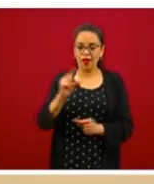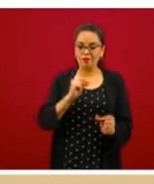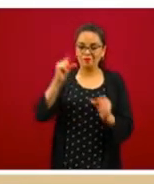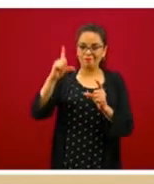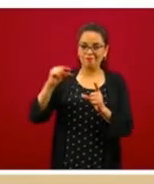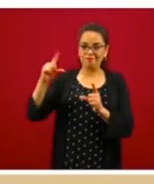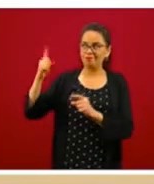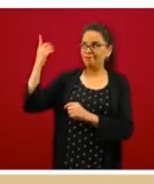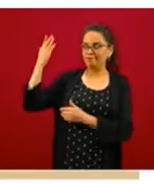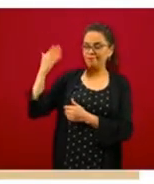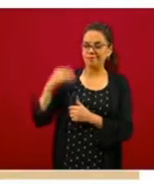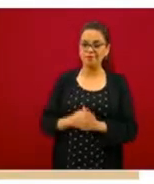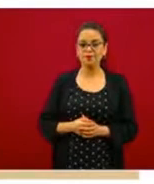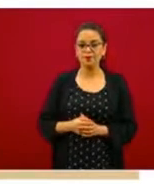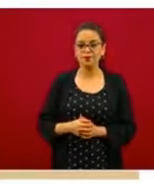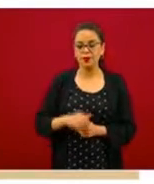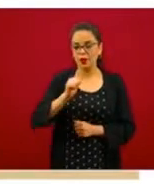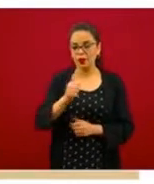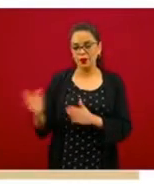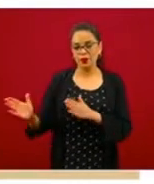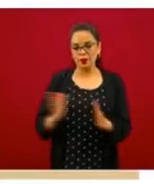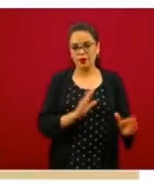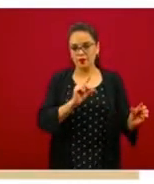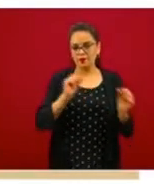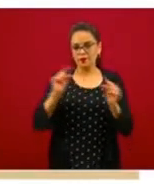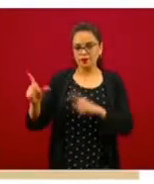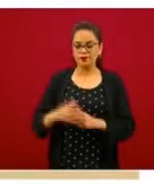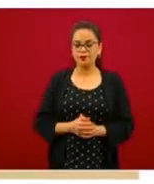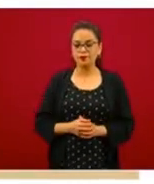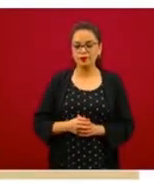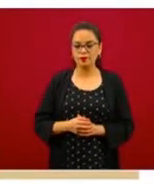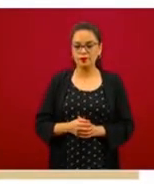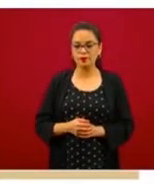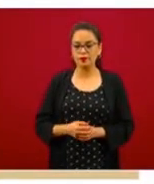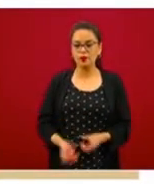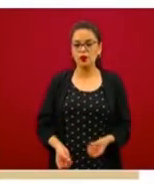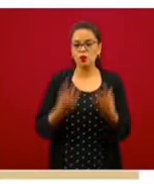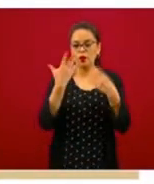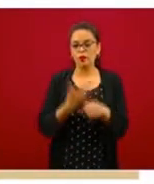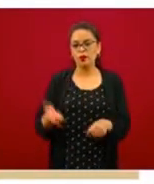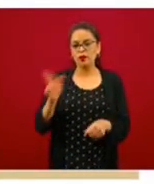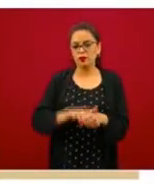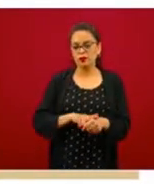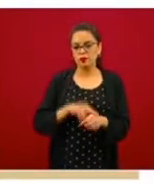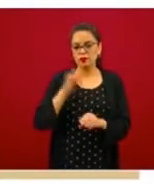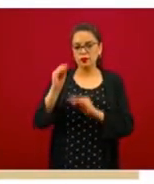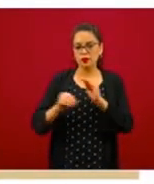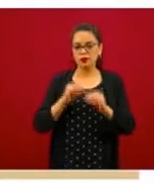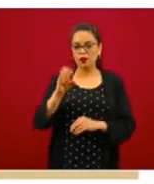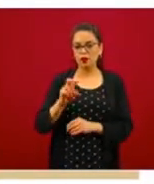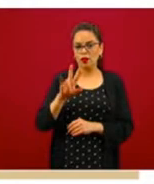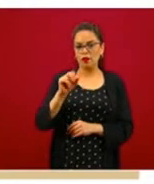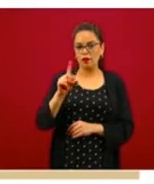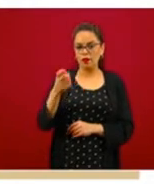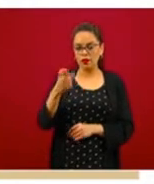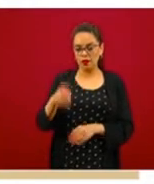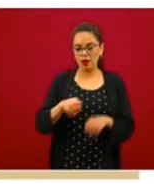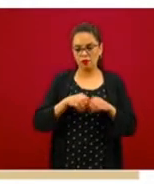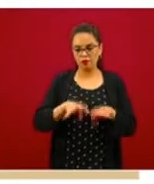next slide, we can see the bed occupation for critical cases who require